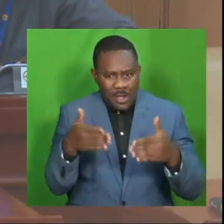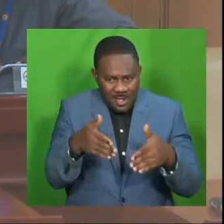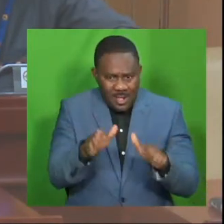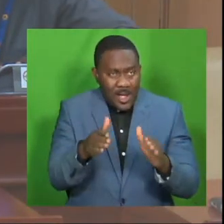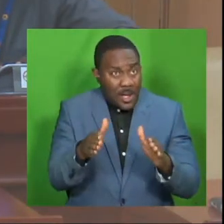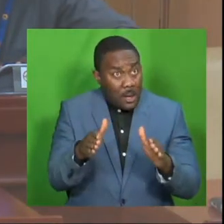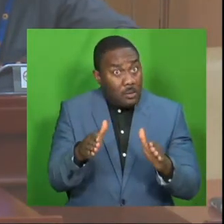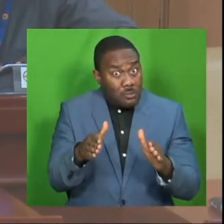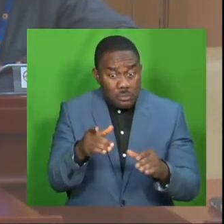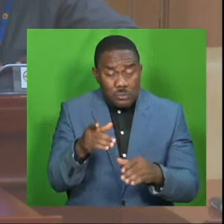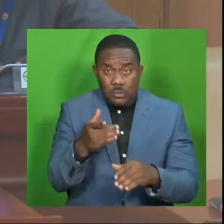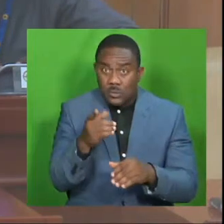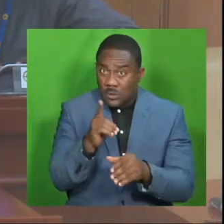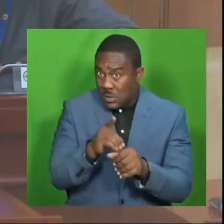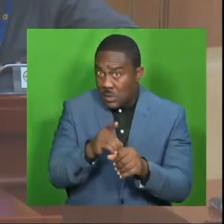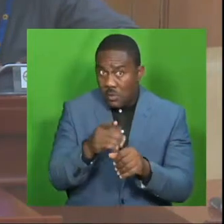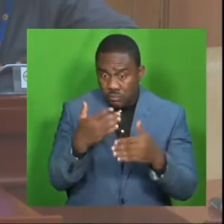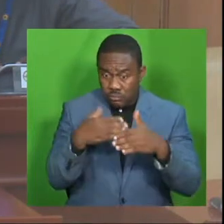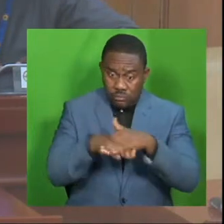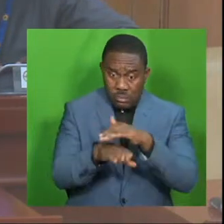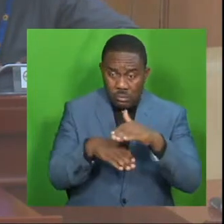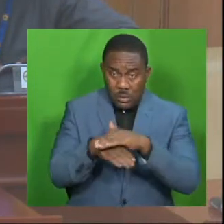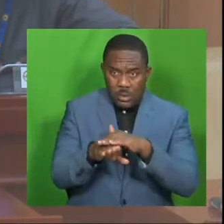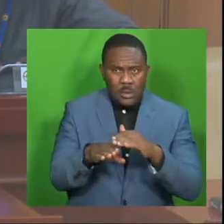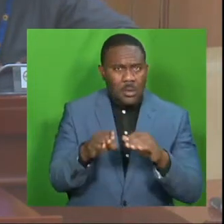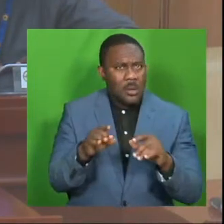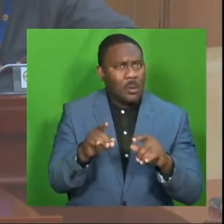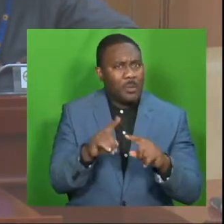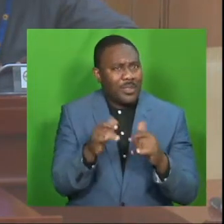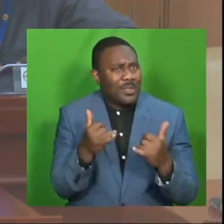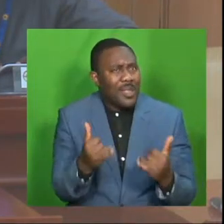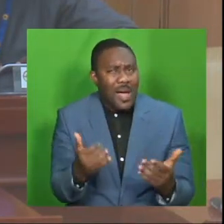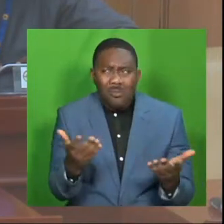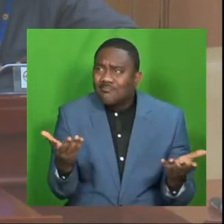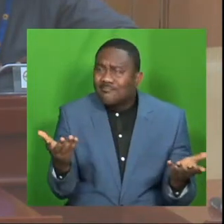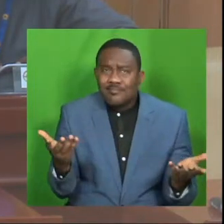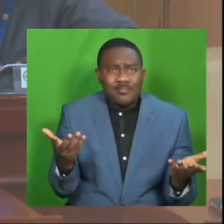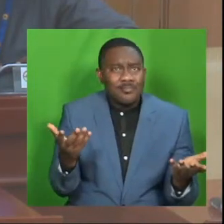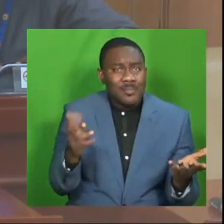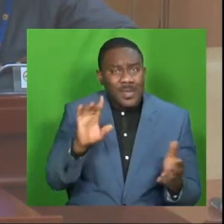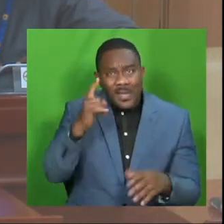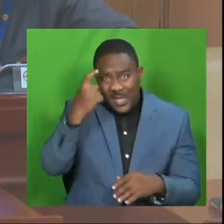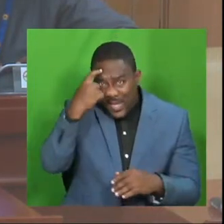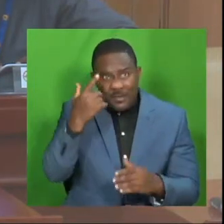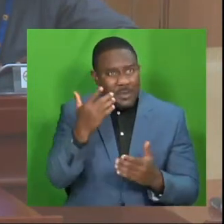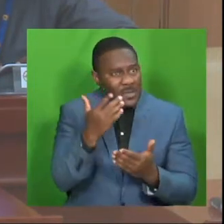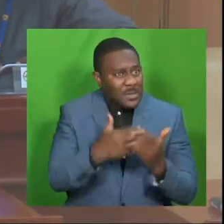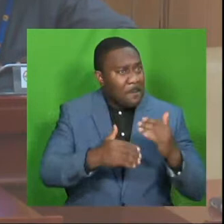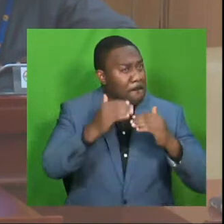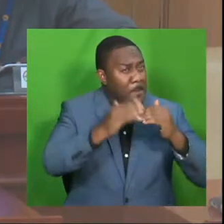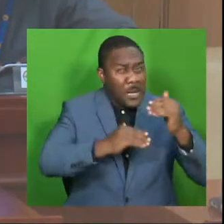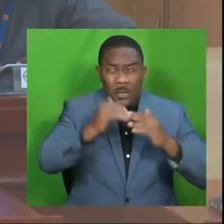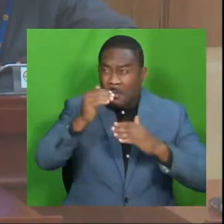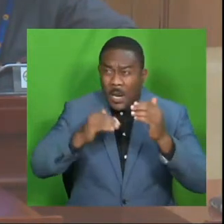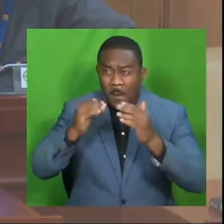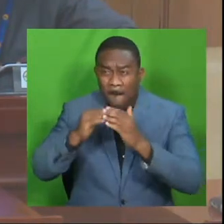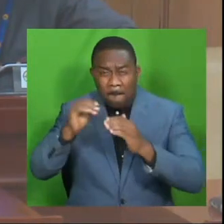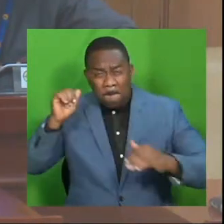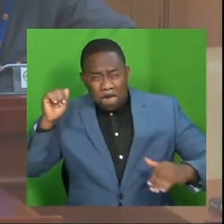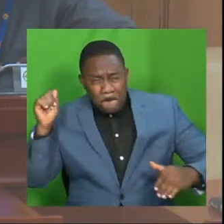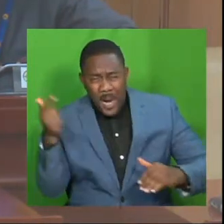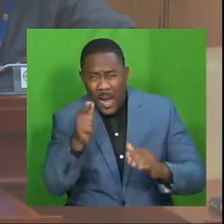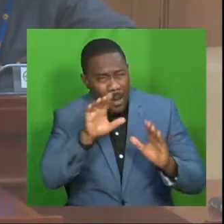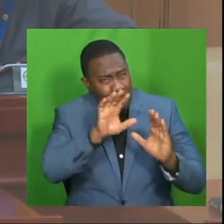speak today, there are agencies and government buildings across the state which are